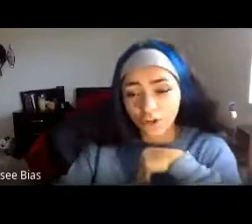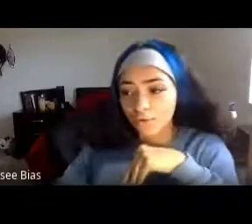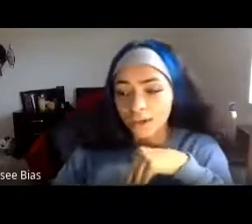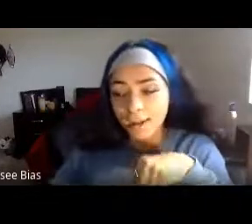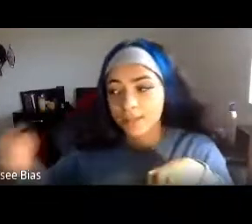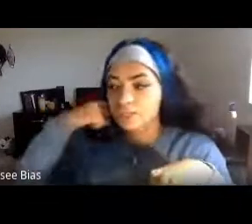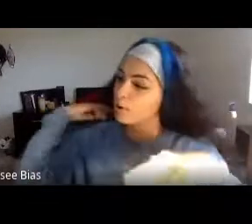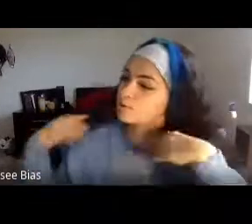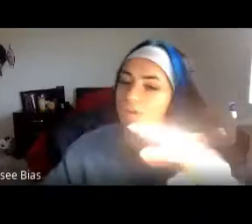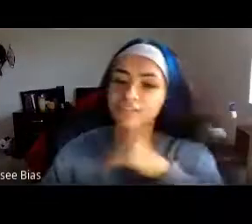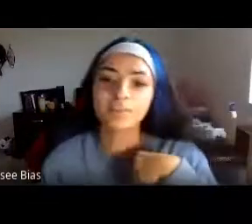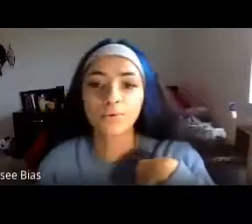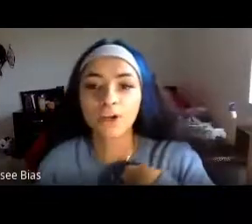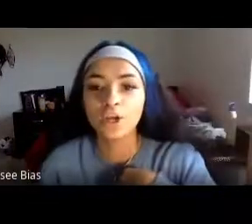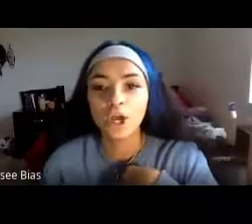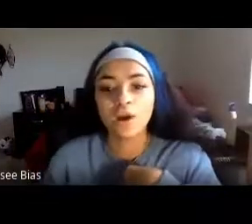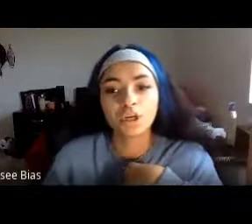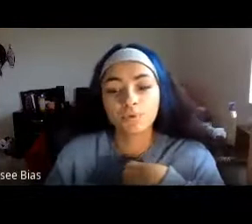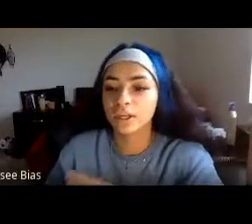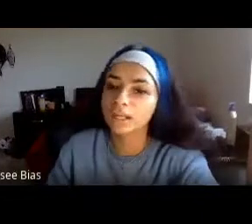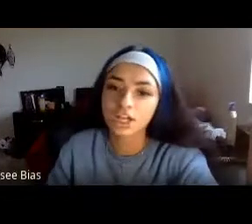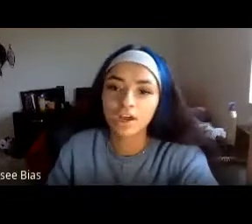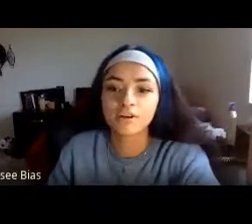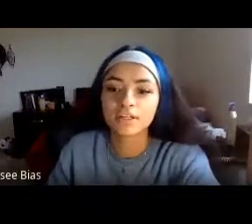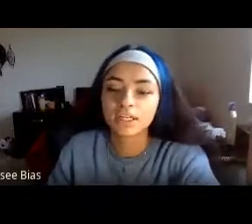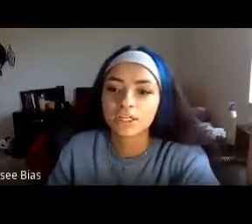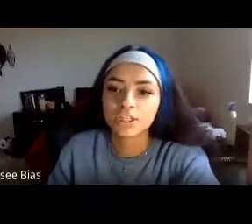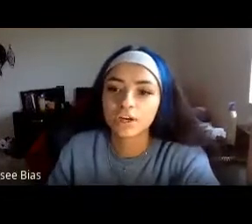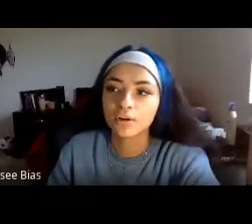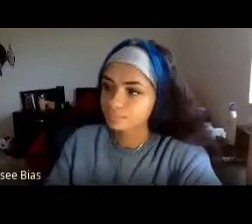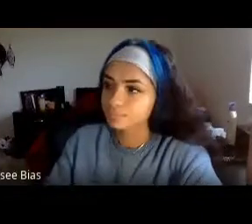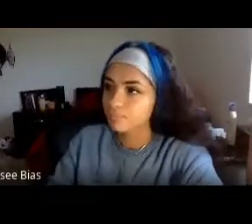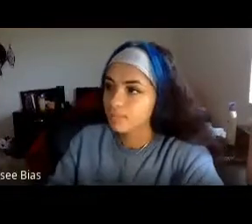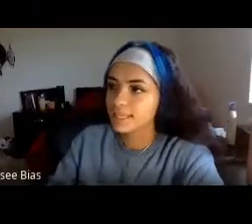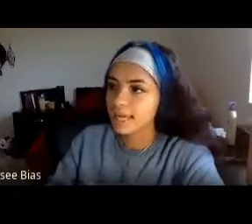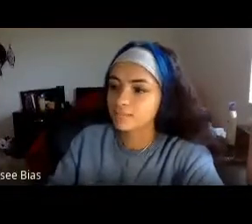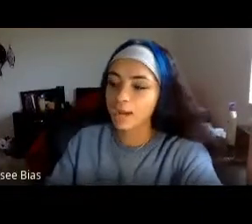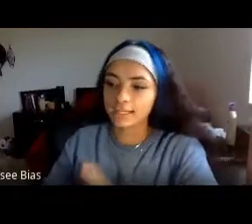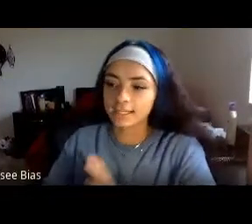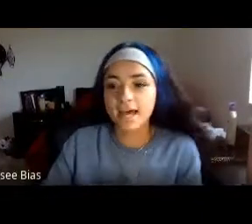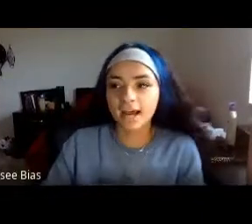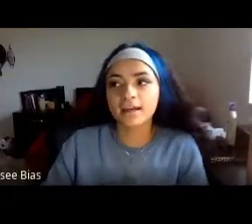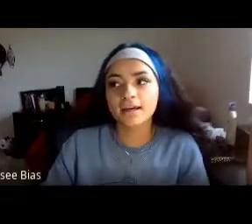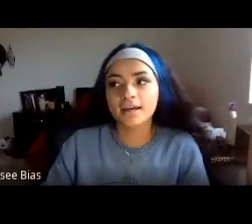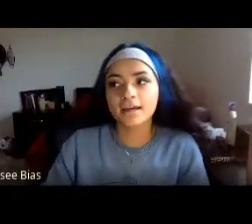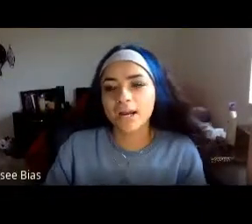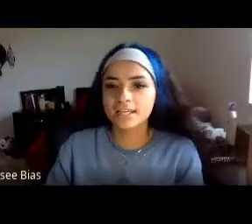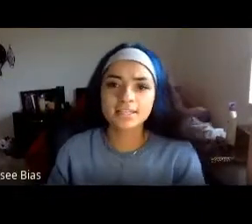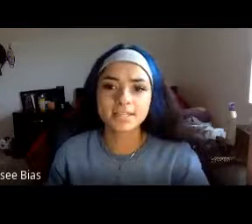encourage y'all to go look it up because pronouns are definitely important when communicating to other folks. So yes, practice